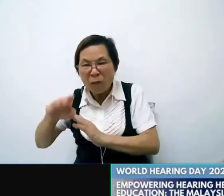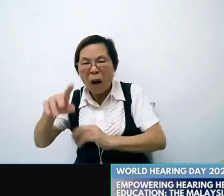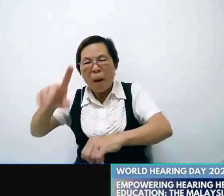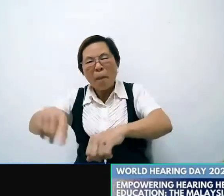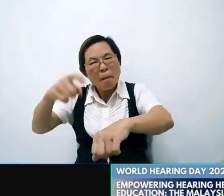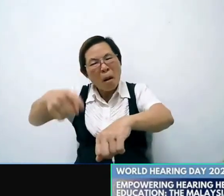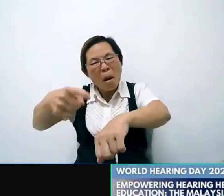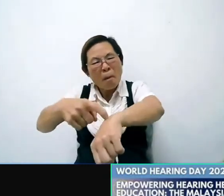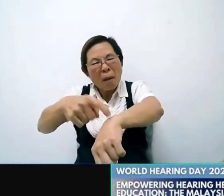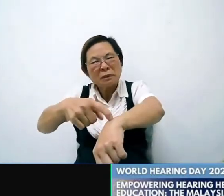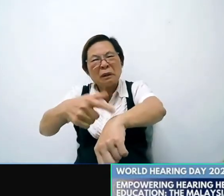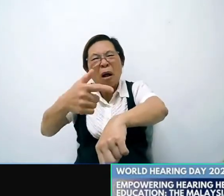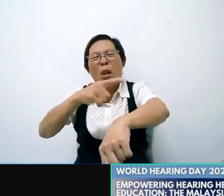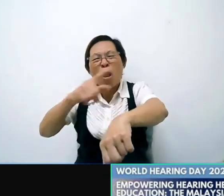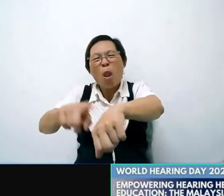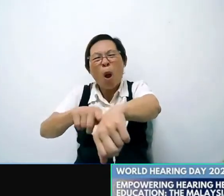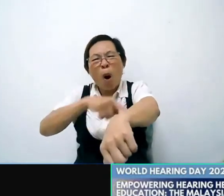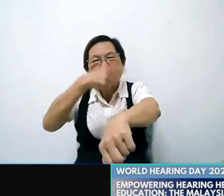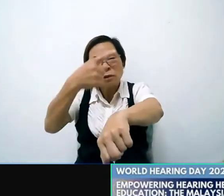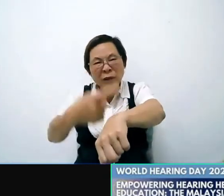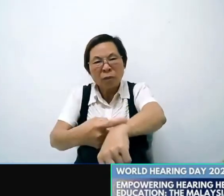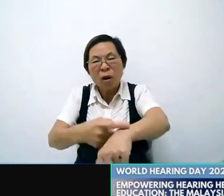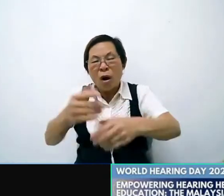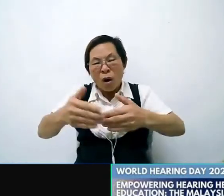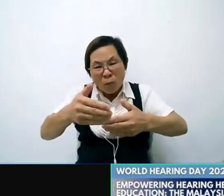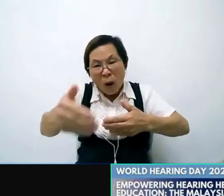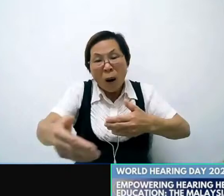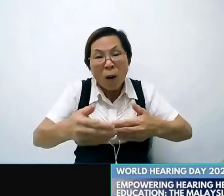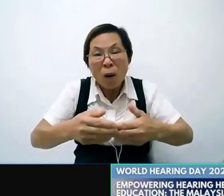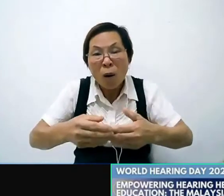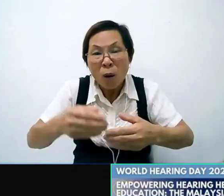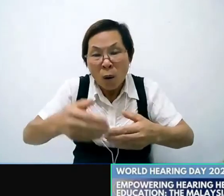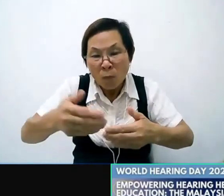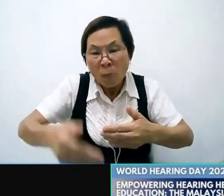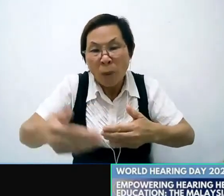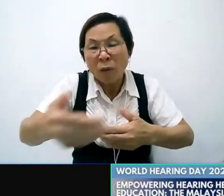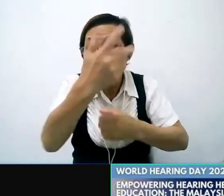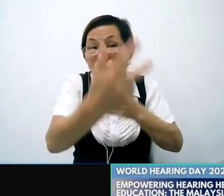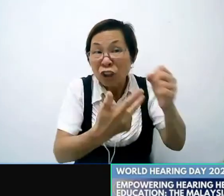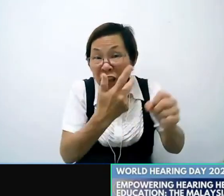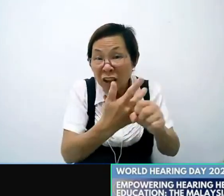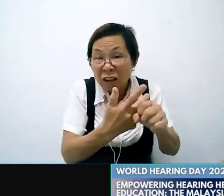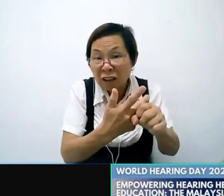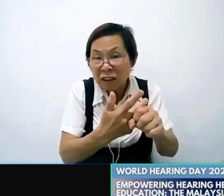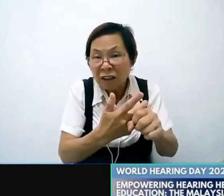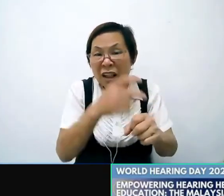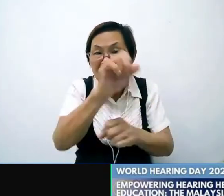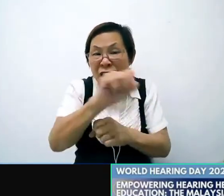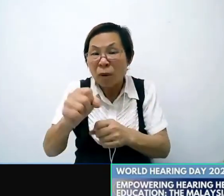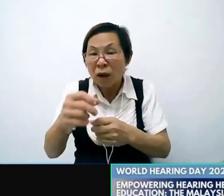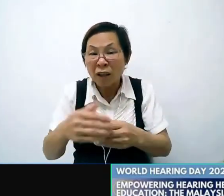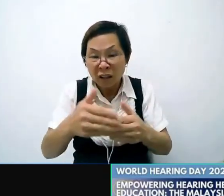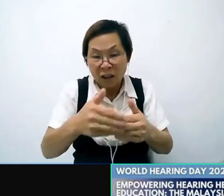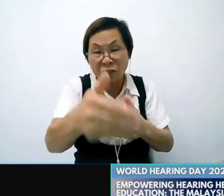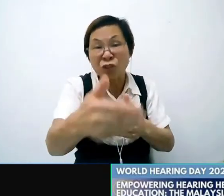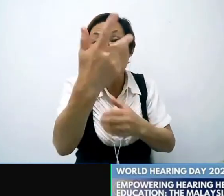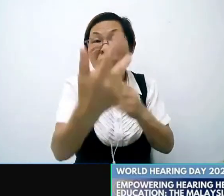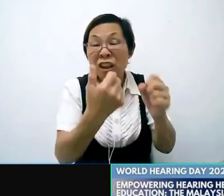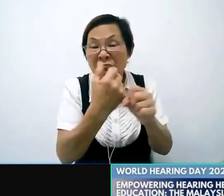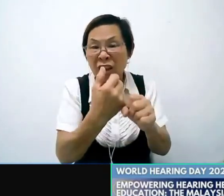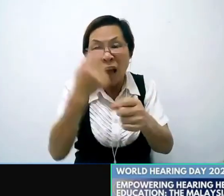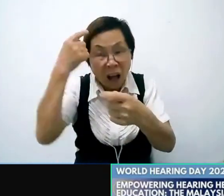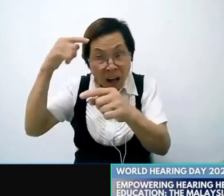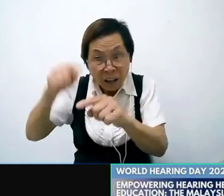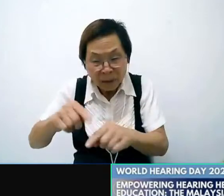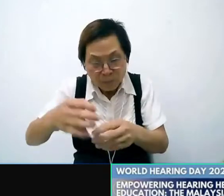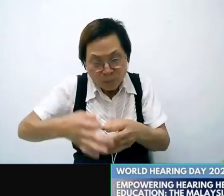time. So actually we extended our research instead of 2 years. Okay. CMSN is agreed to